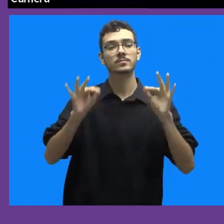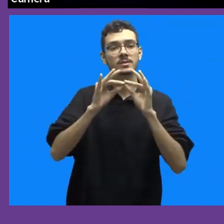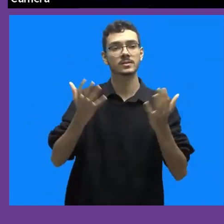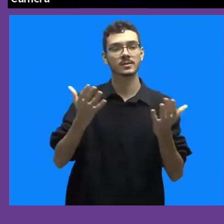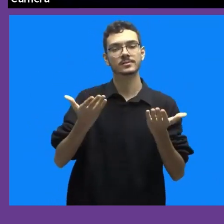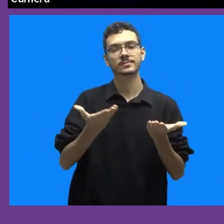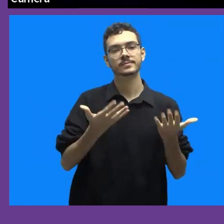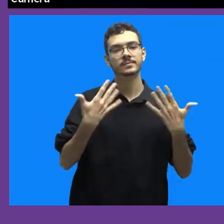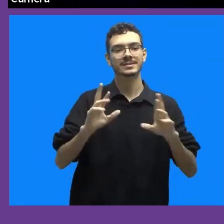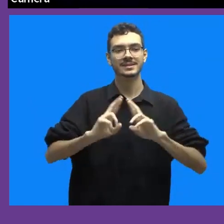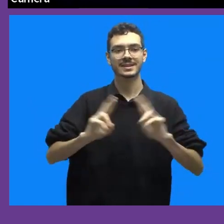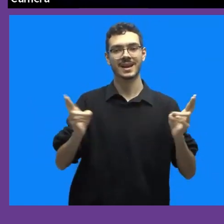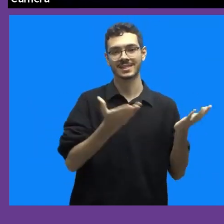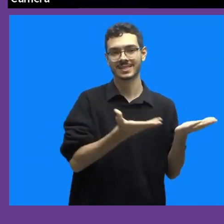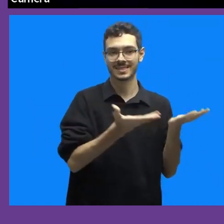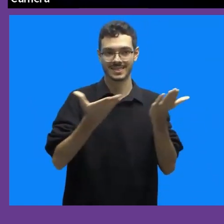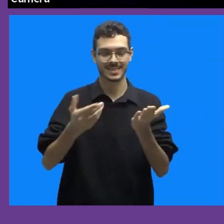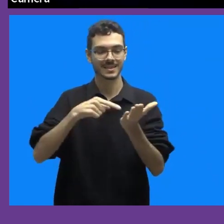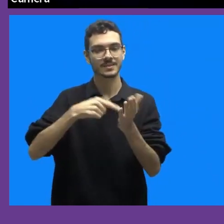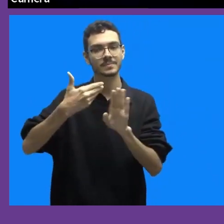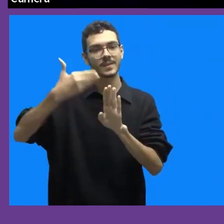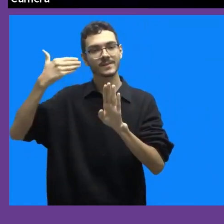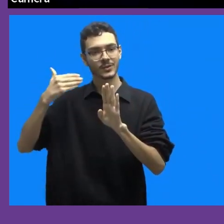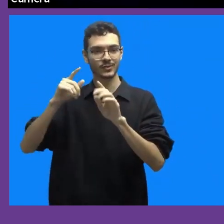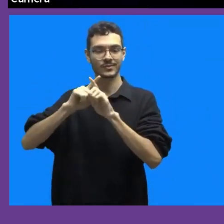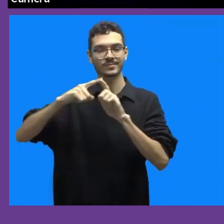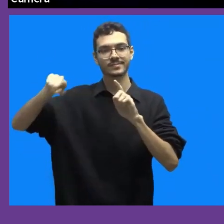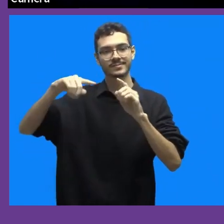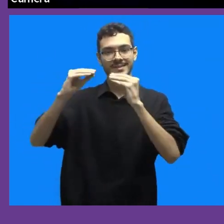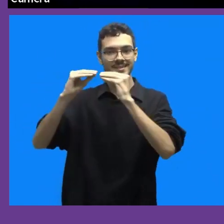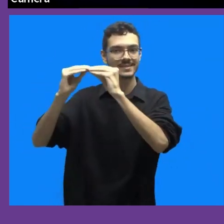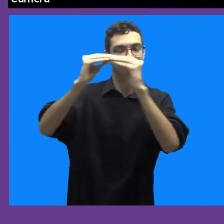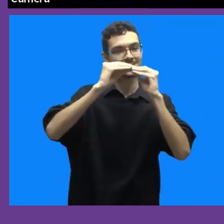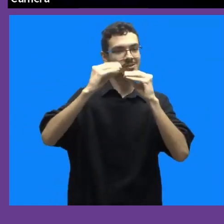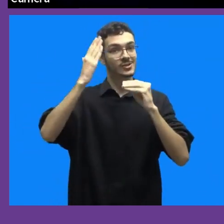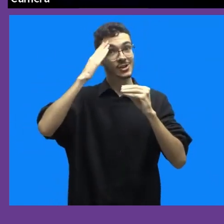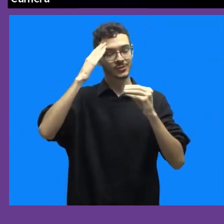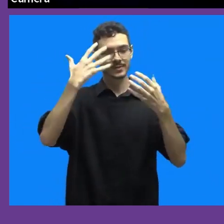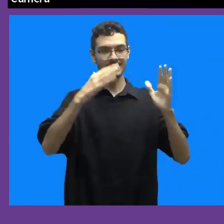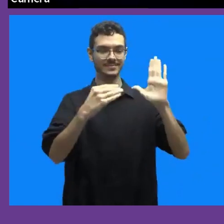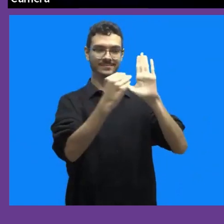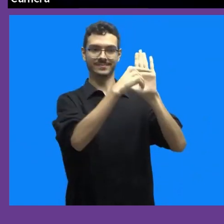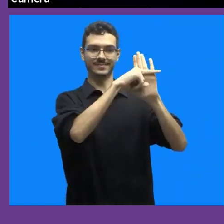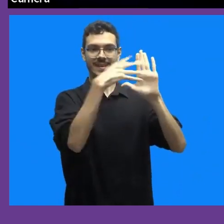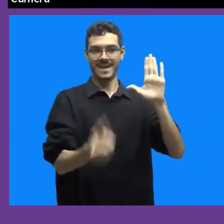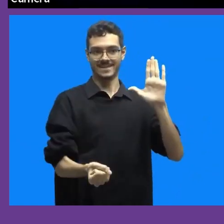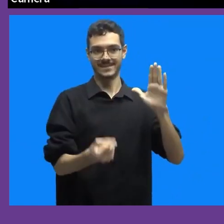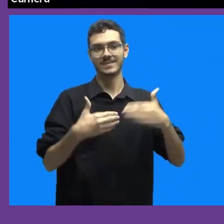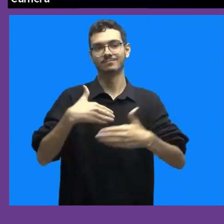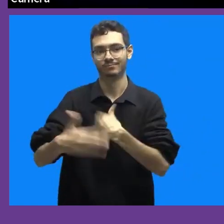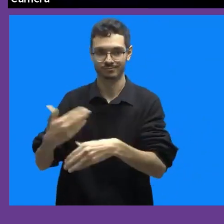learning environments. Second, the panel discussed the challenges of bridging policy and